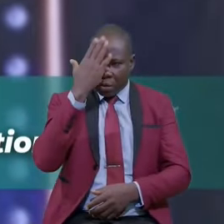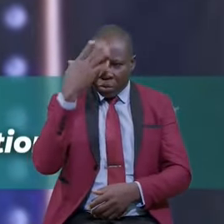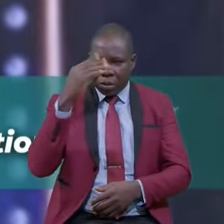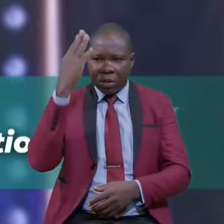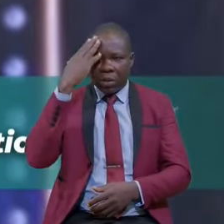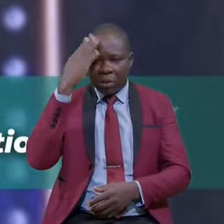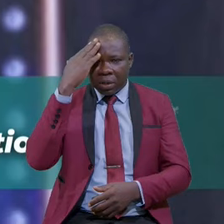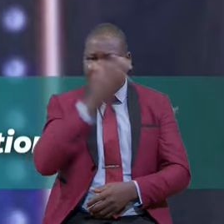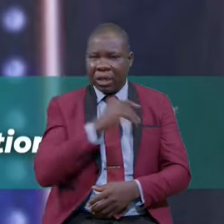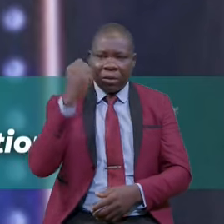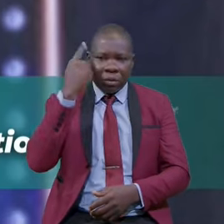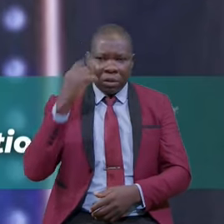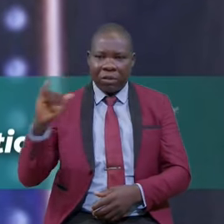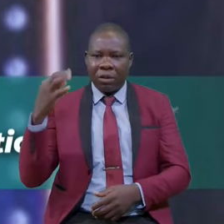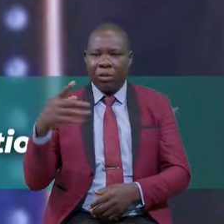29,